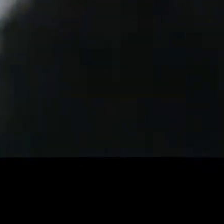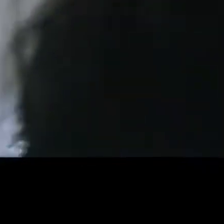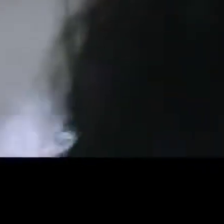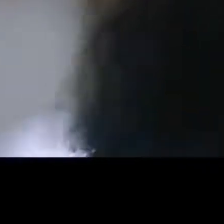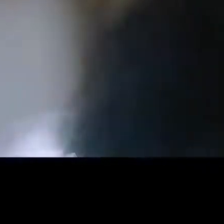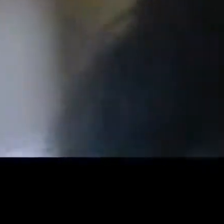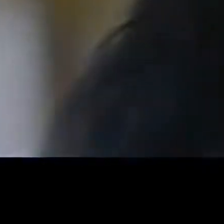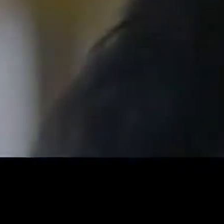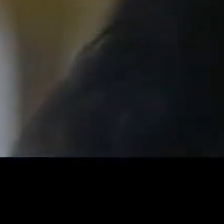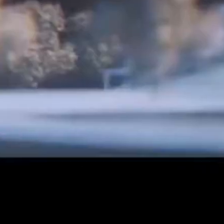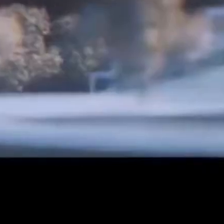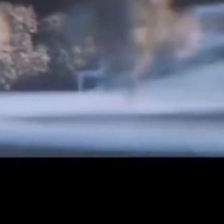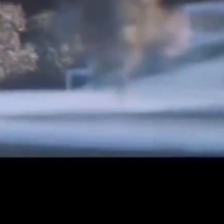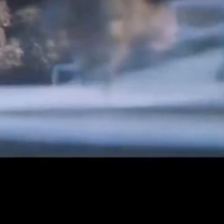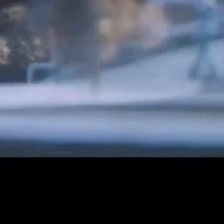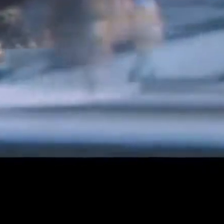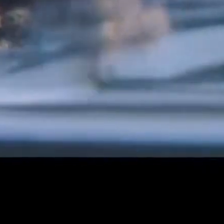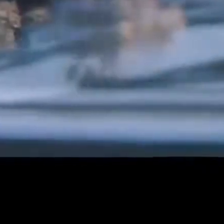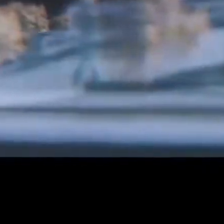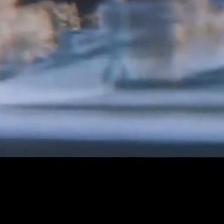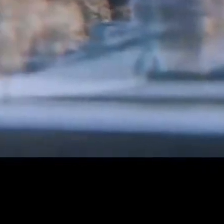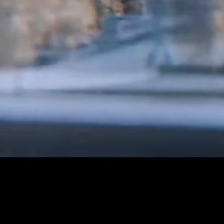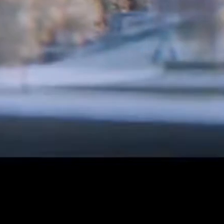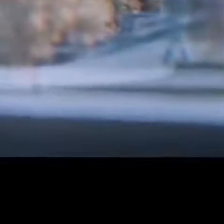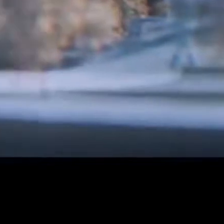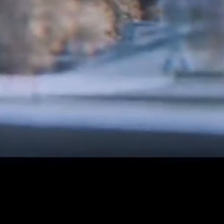I'm gonna move it slightly, okay? It's yours, take it.